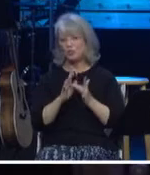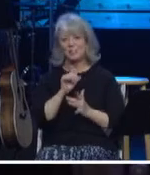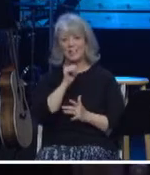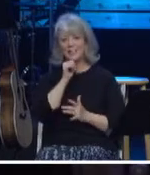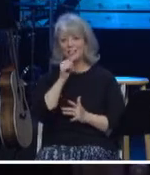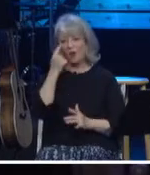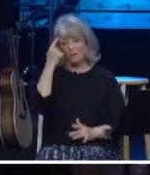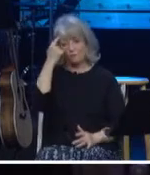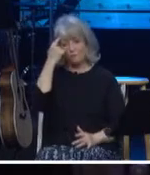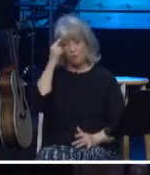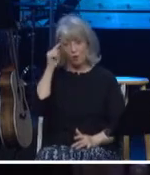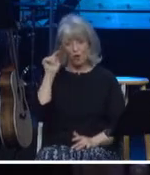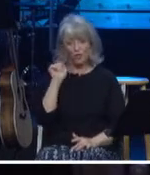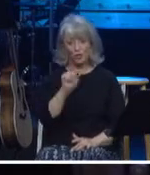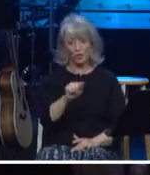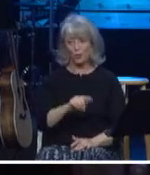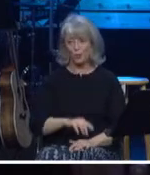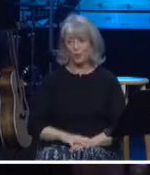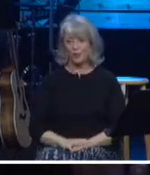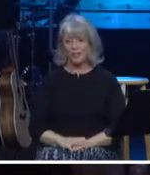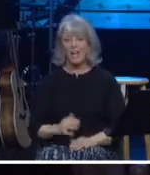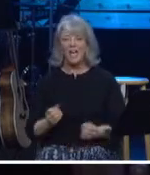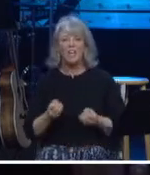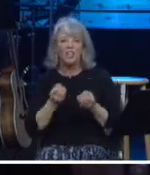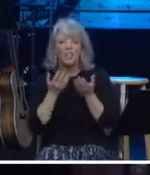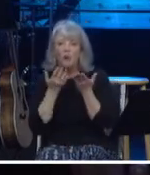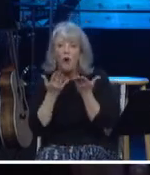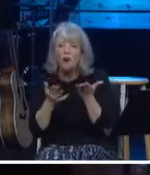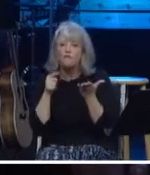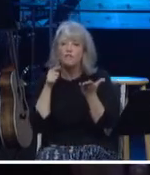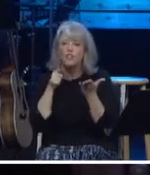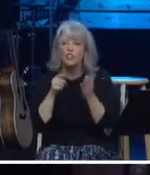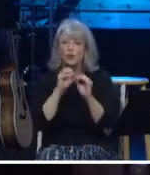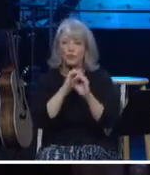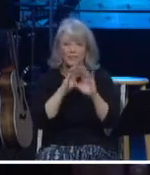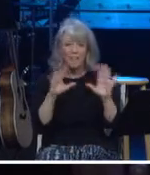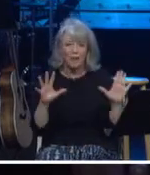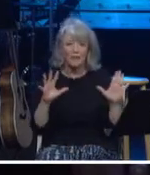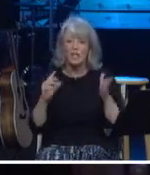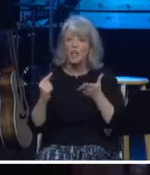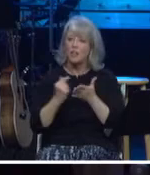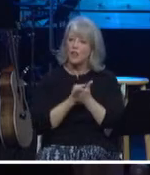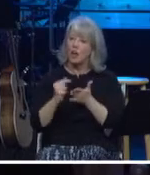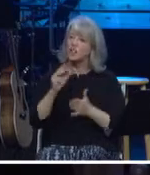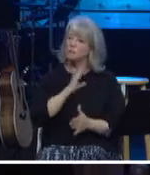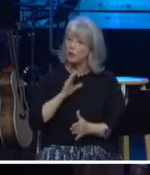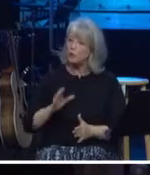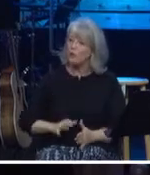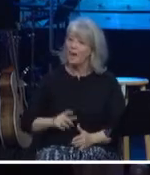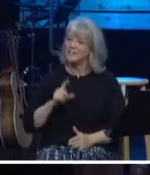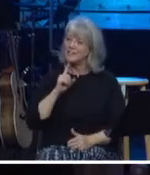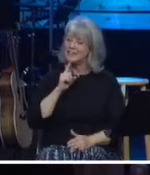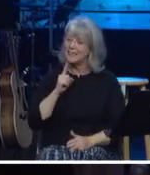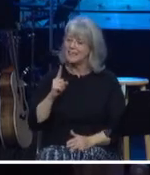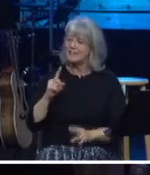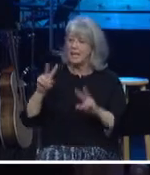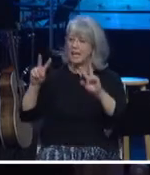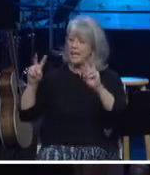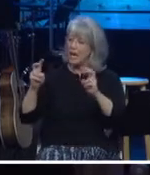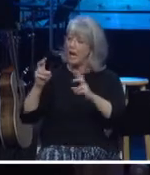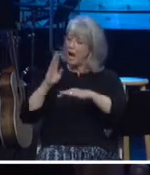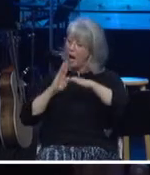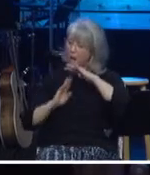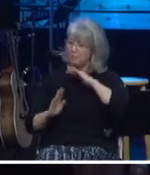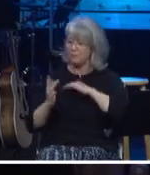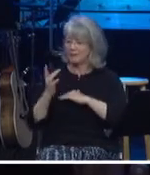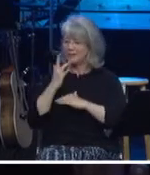you. It has nothing to offer you. Because the gospel of Christ is a humbling gospel. It's